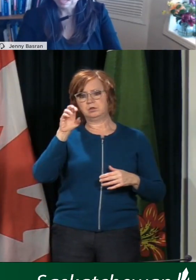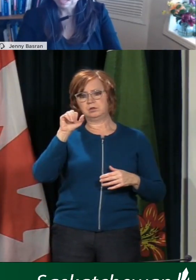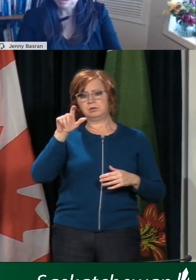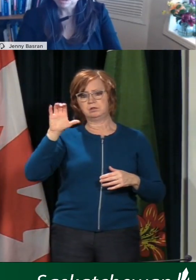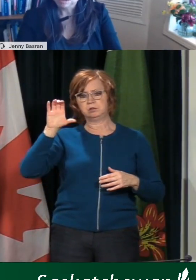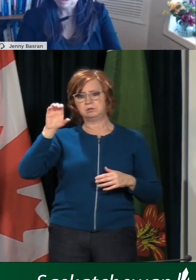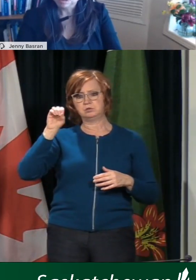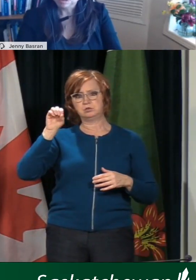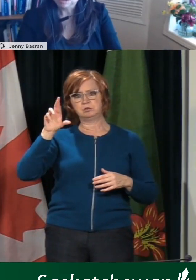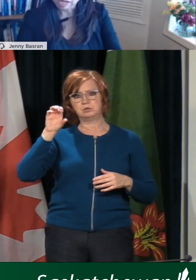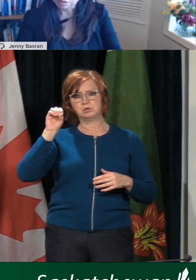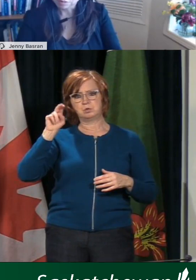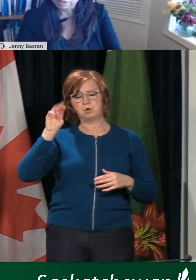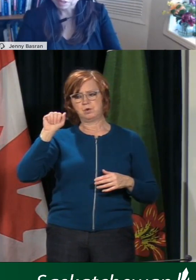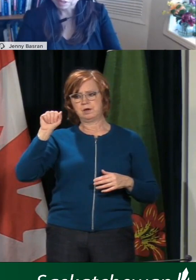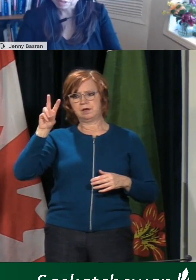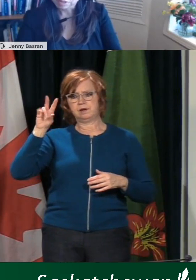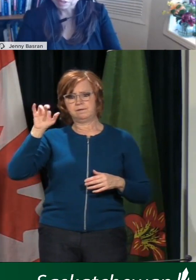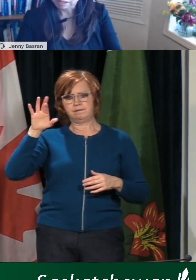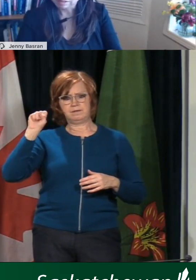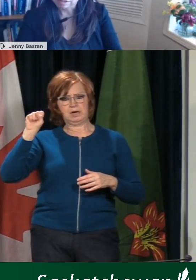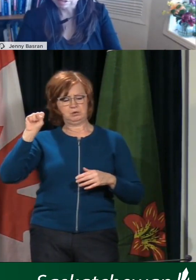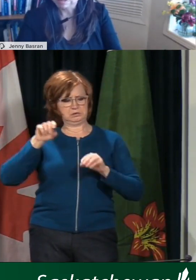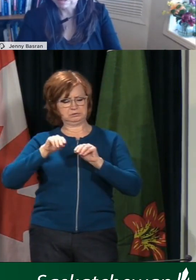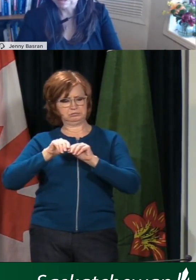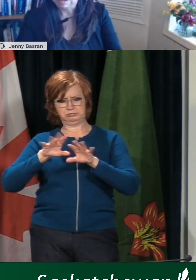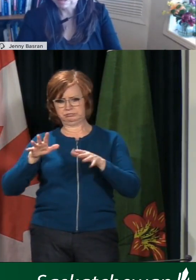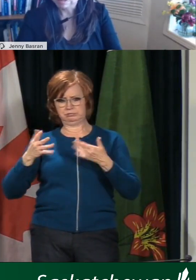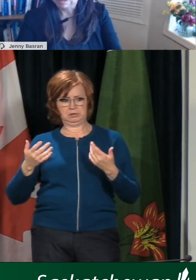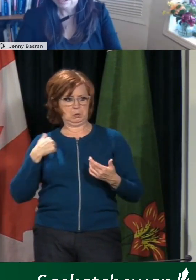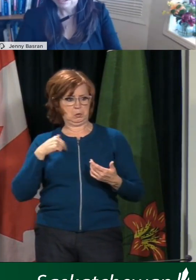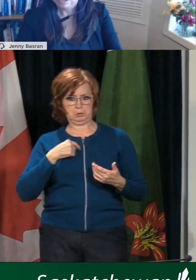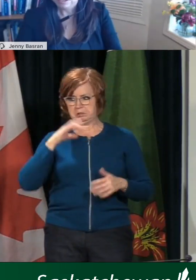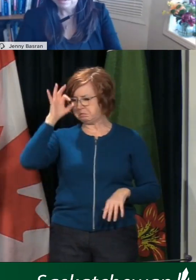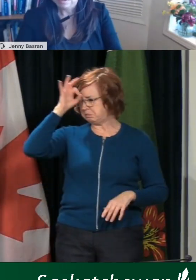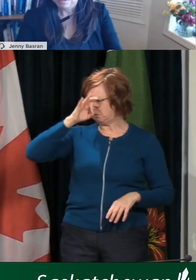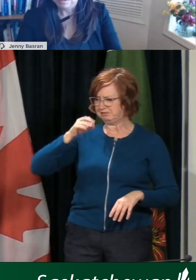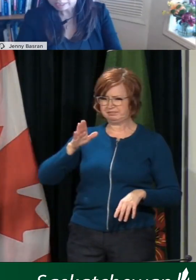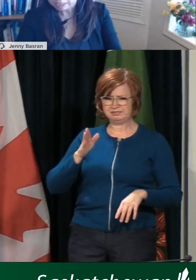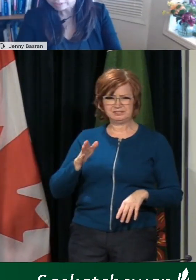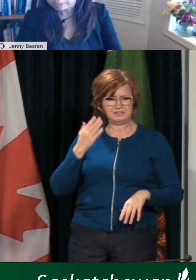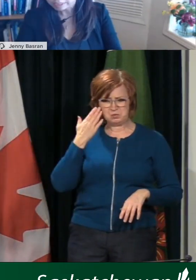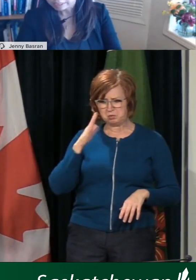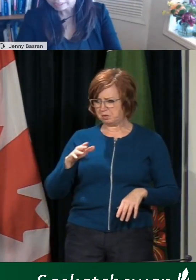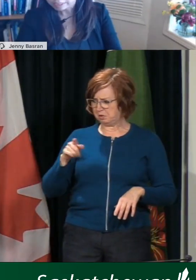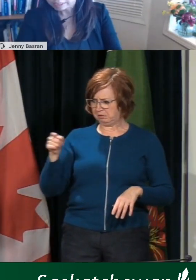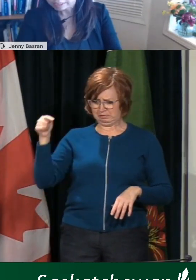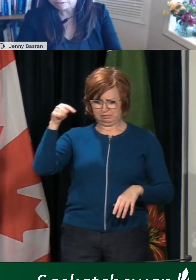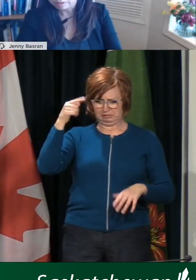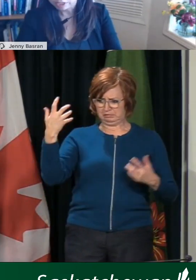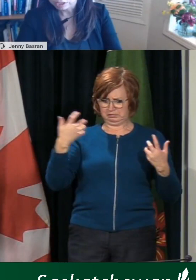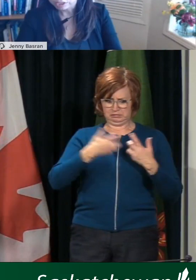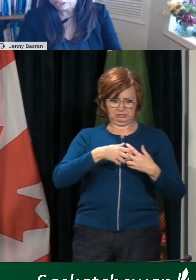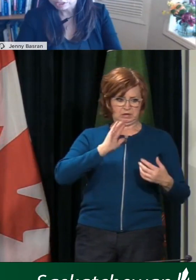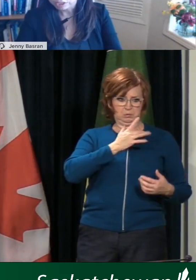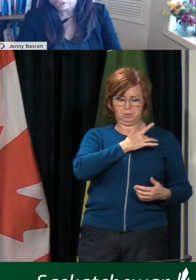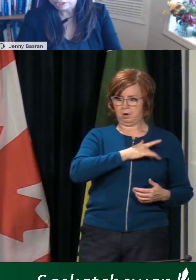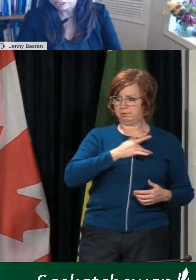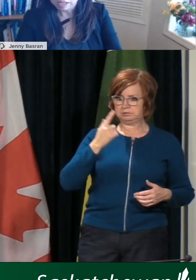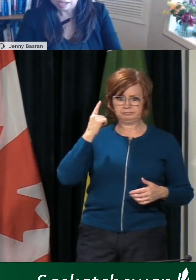spread in our province and how it would impact our healthcare services. So since we didn't have Saskatchewan specific information, we looked